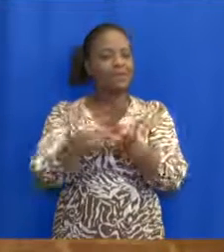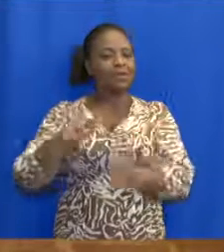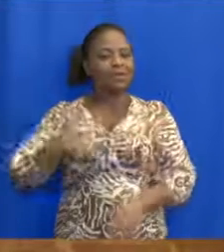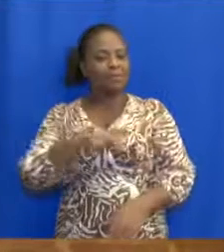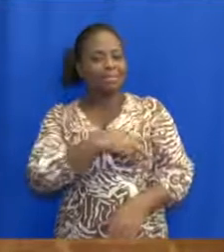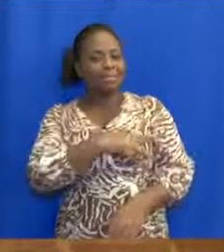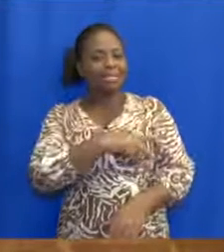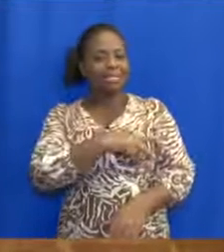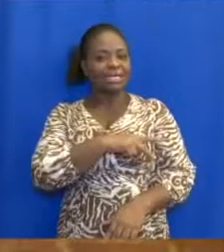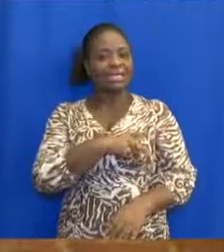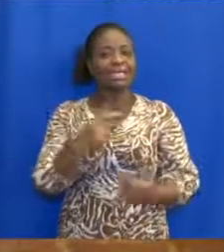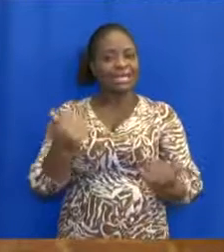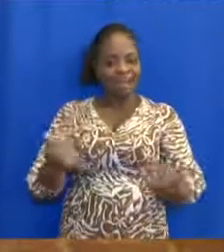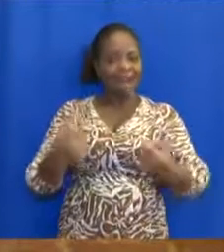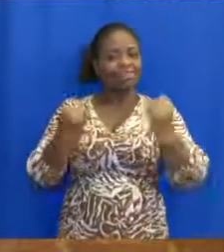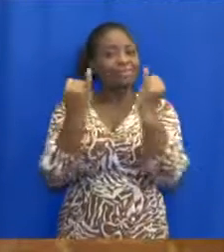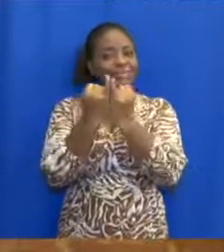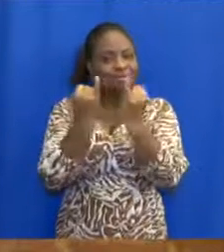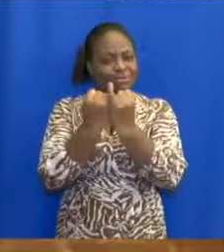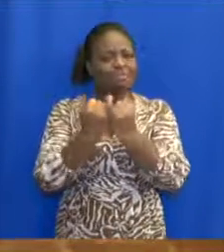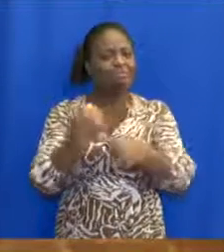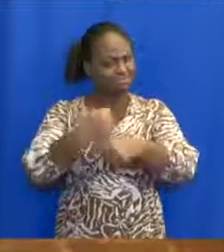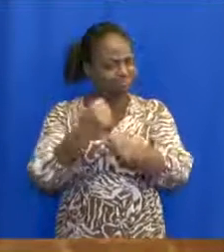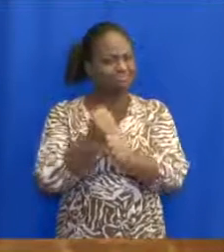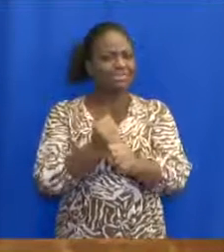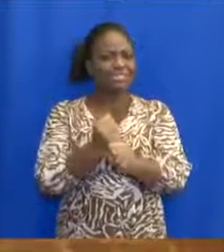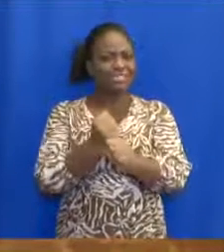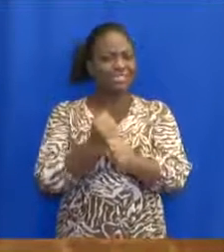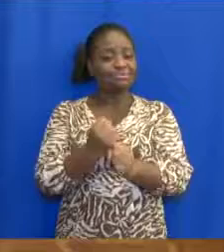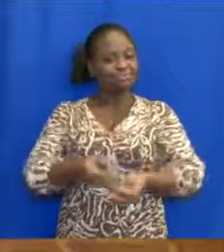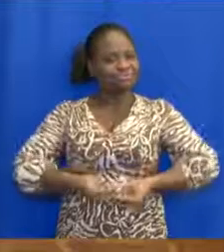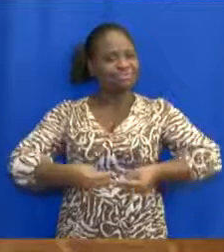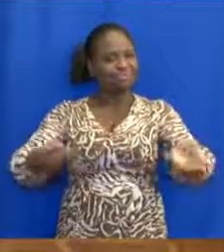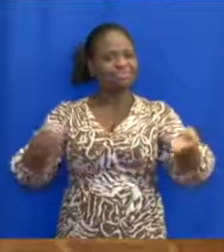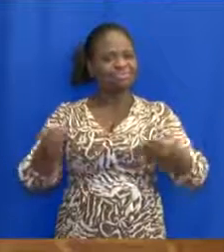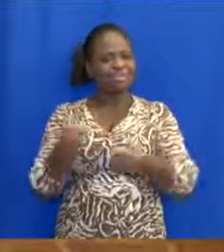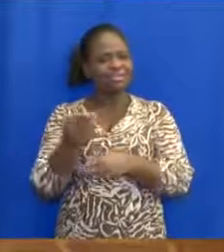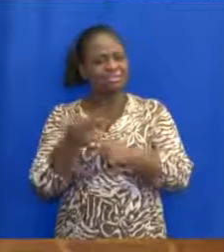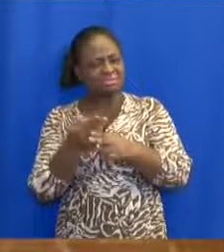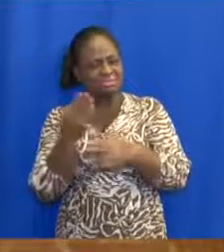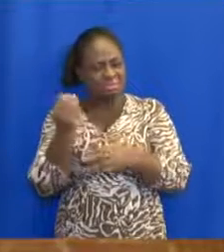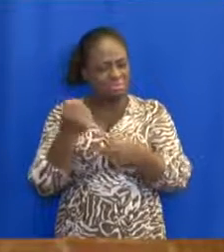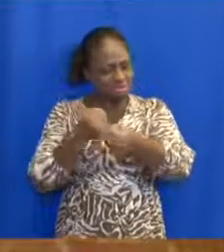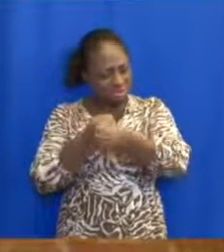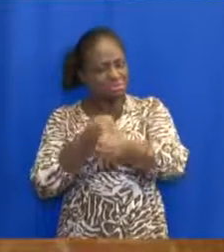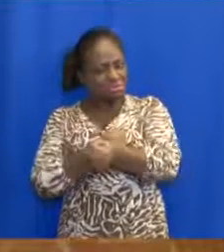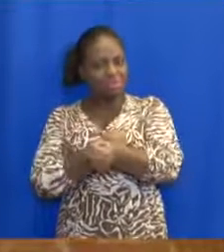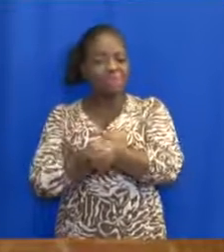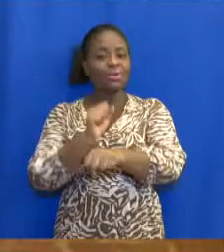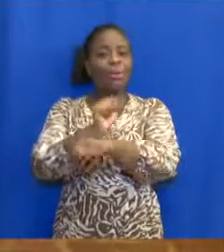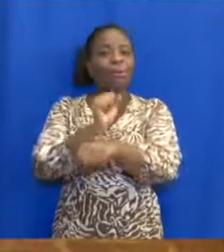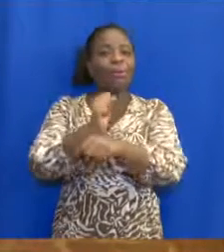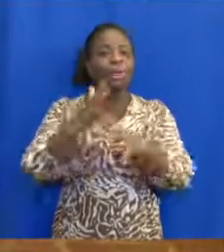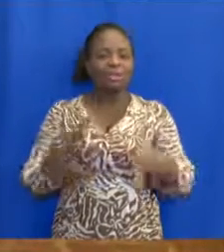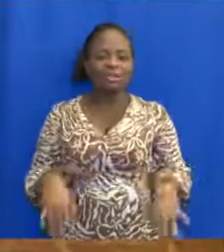national unemployment insurance scheme will be instituted and will provide temporary income support to workers